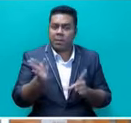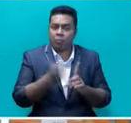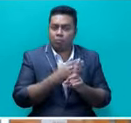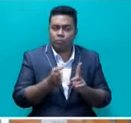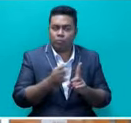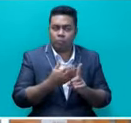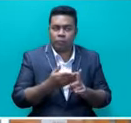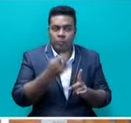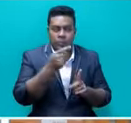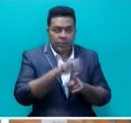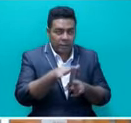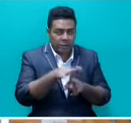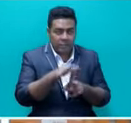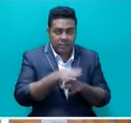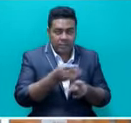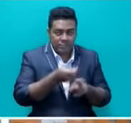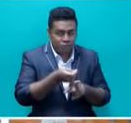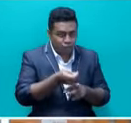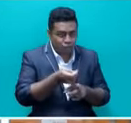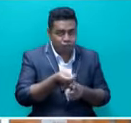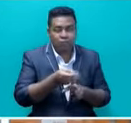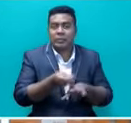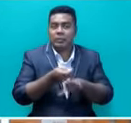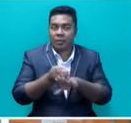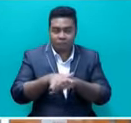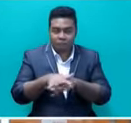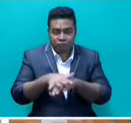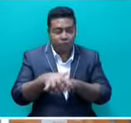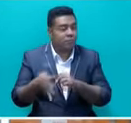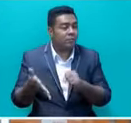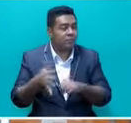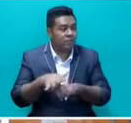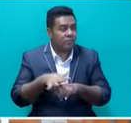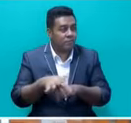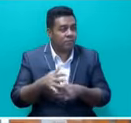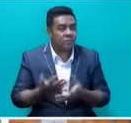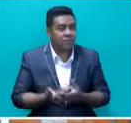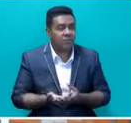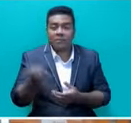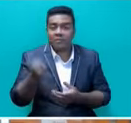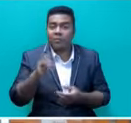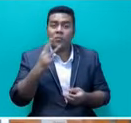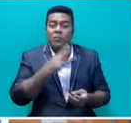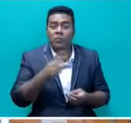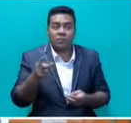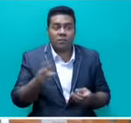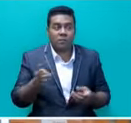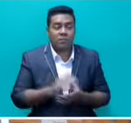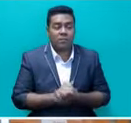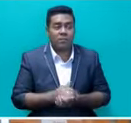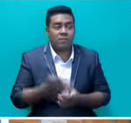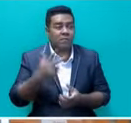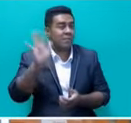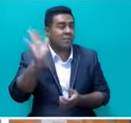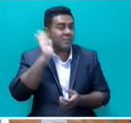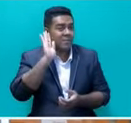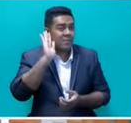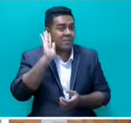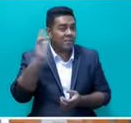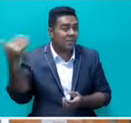person, and a person commits that summary offense if they utter any word, makes any sound